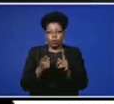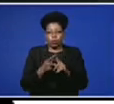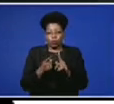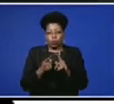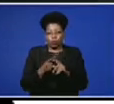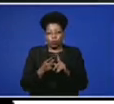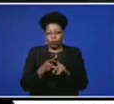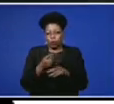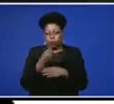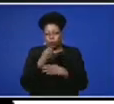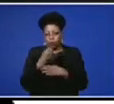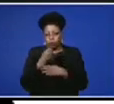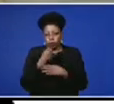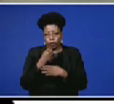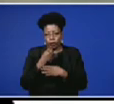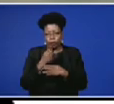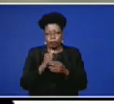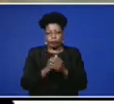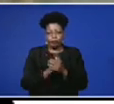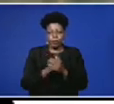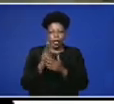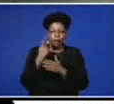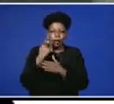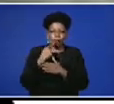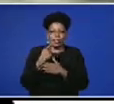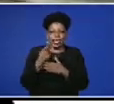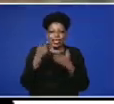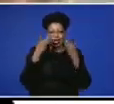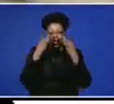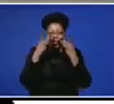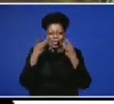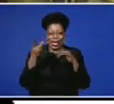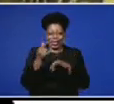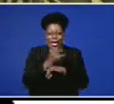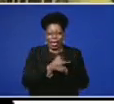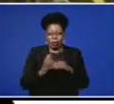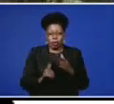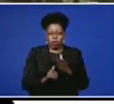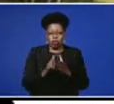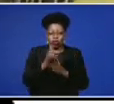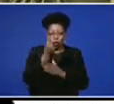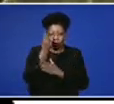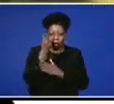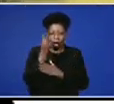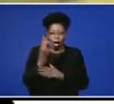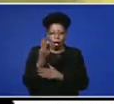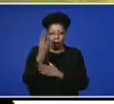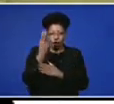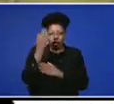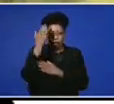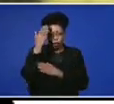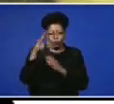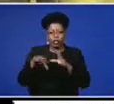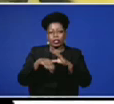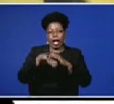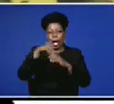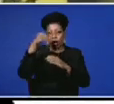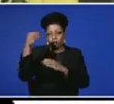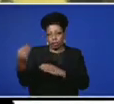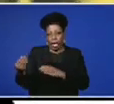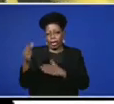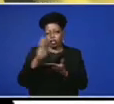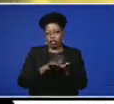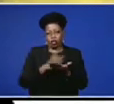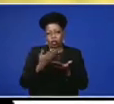Mouth-watering dishes. Pamela says Cat Island, where she was born and raised, is known for outdoor cooking, something she